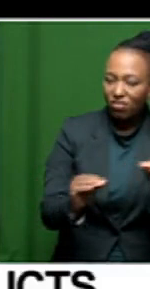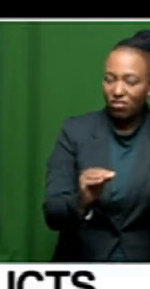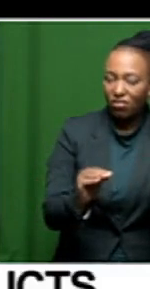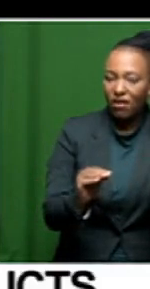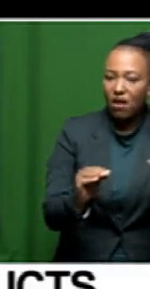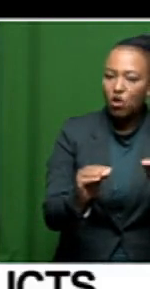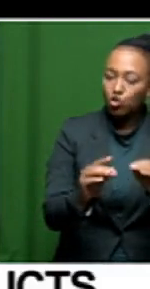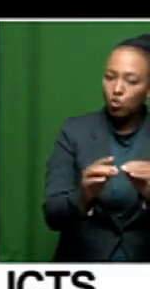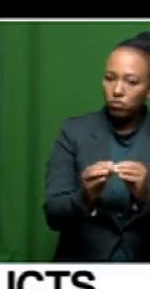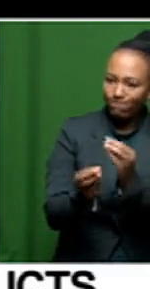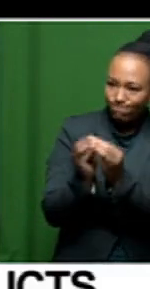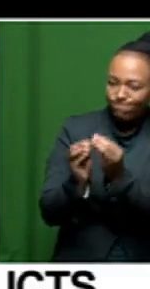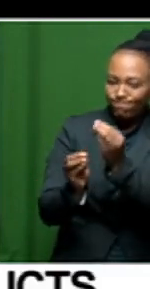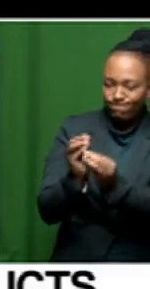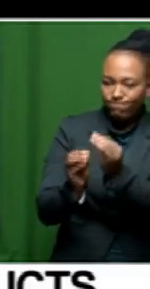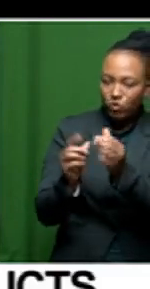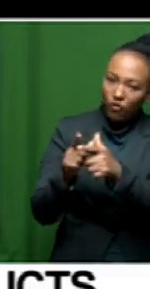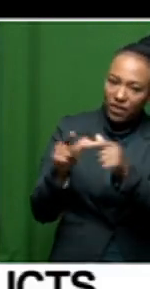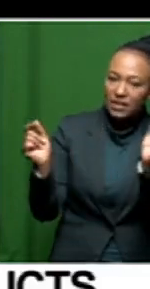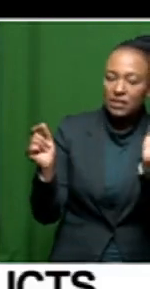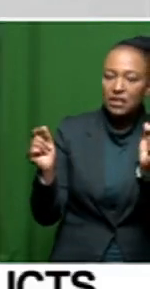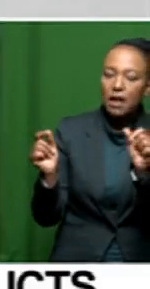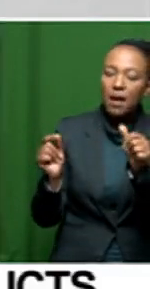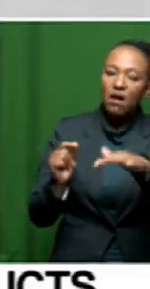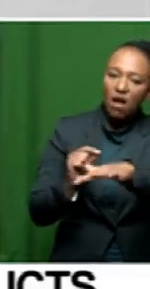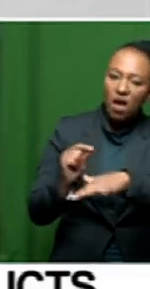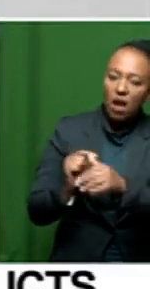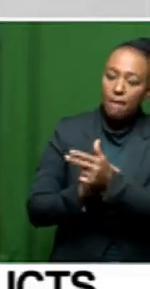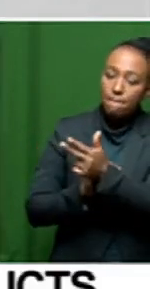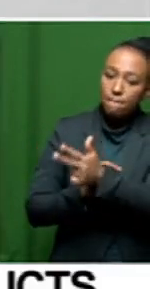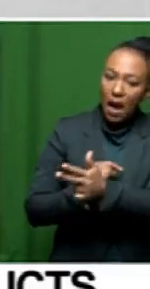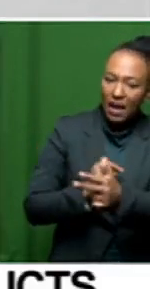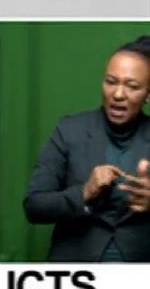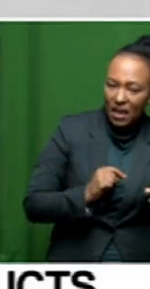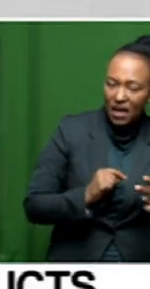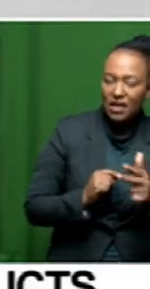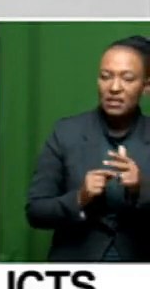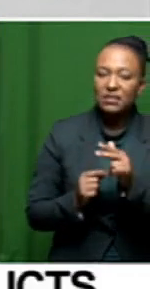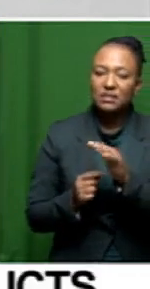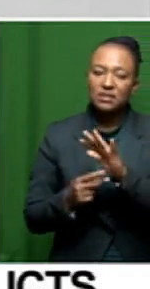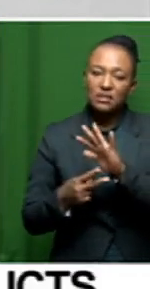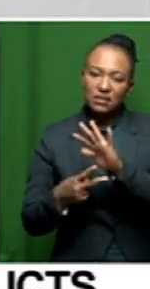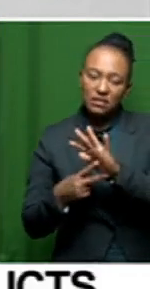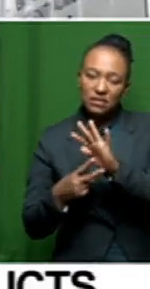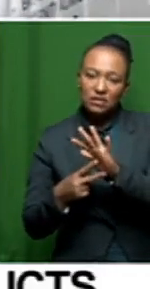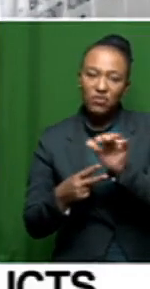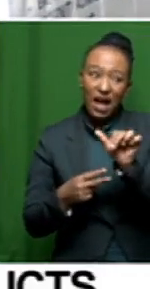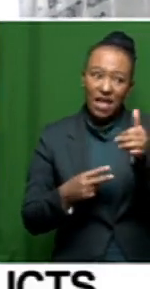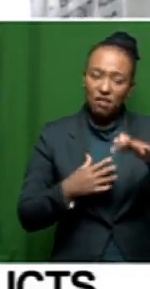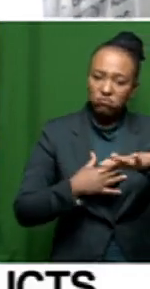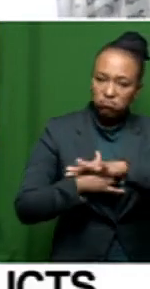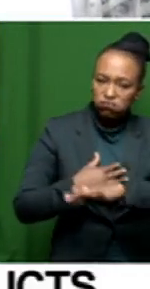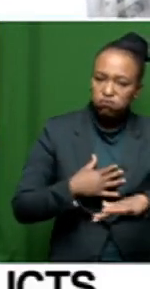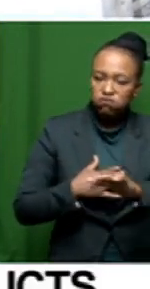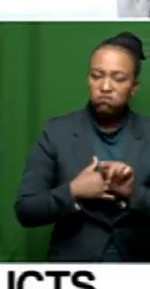finish completely. But some of the areas like parking and other 1.5 portion